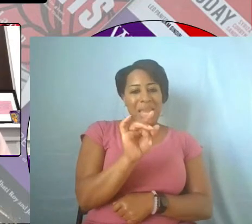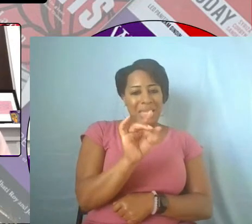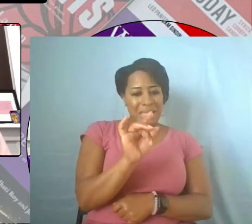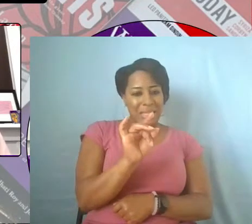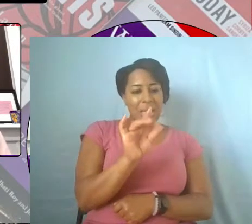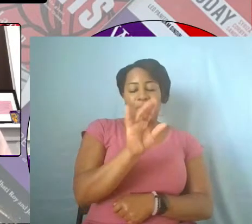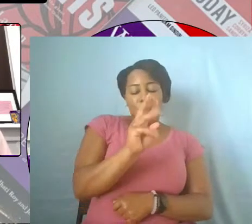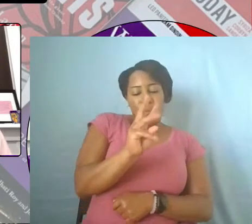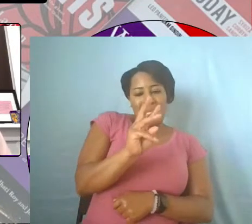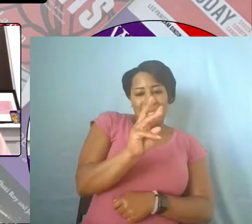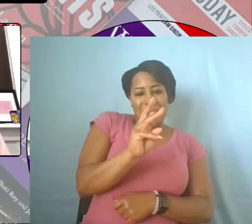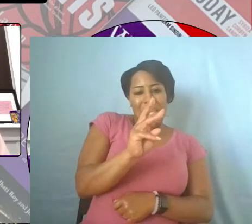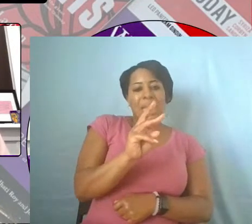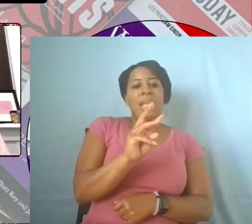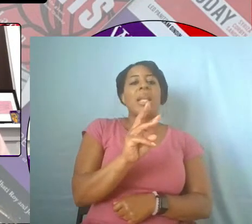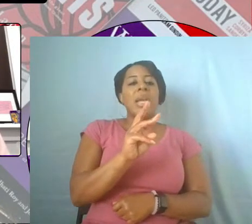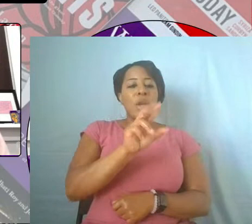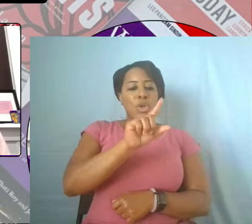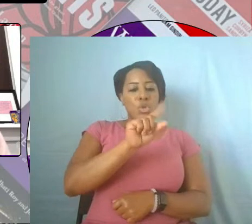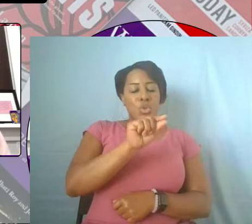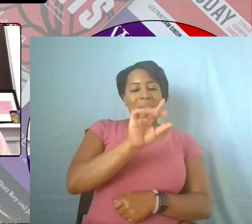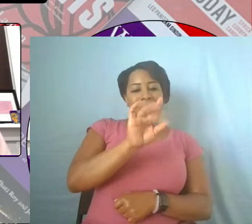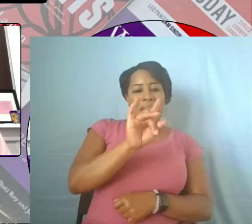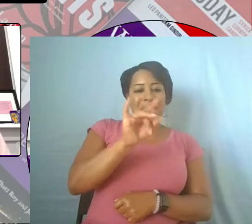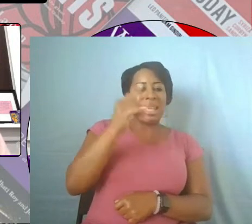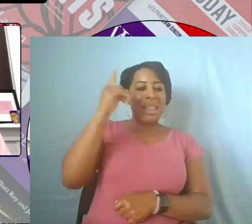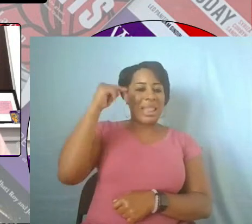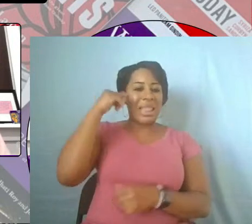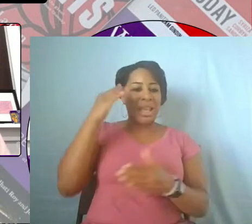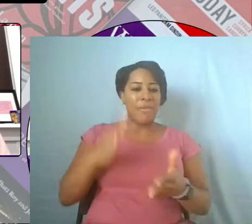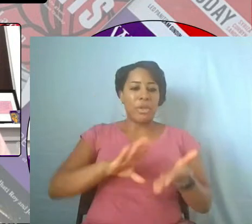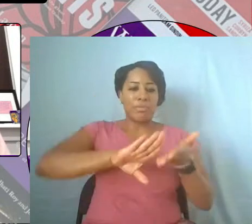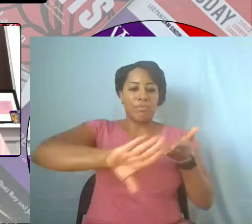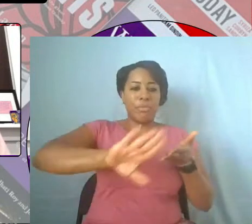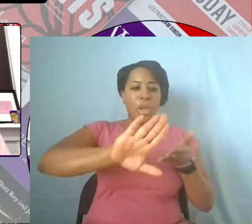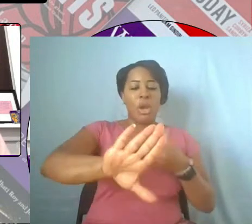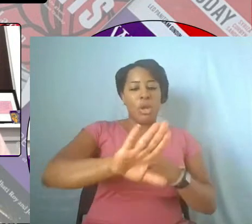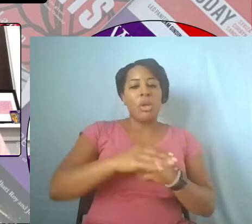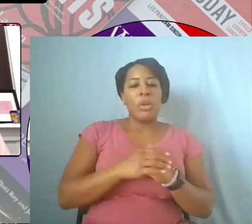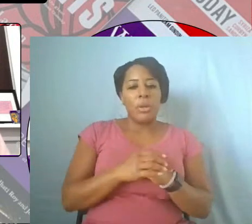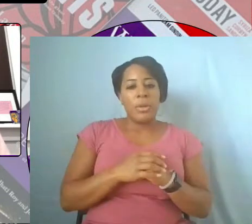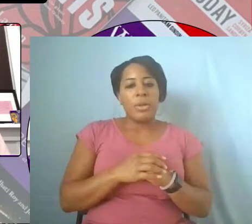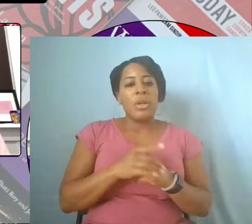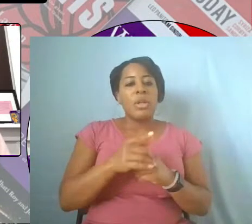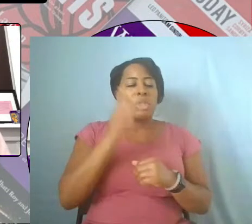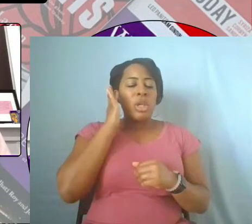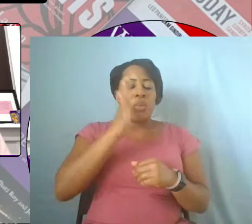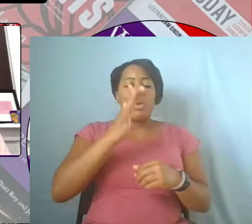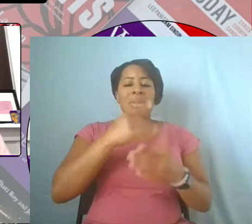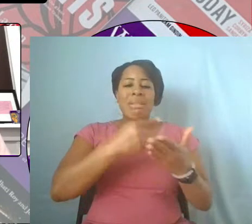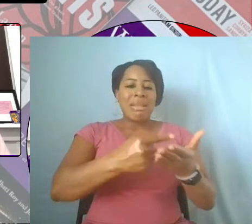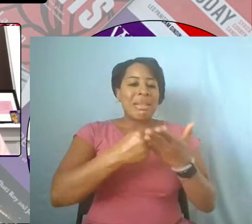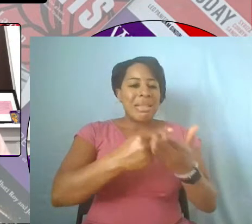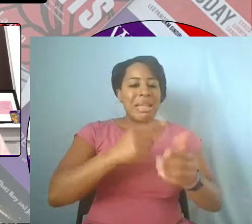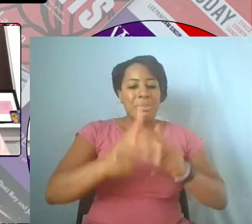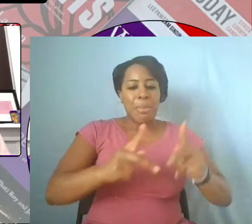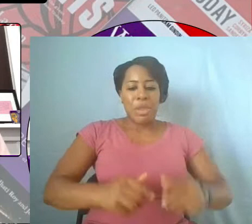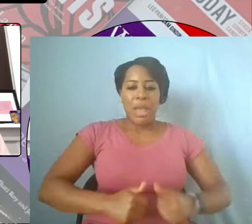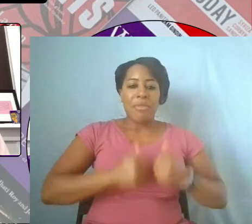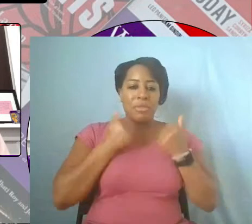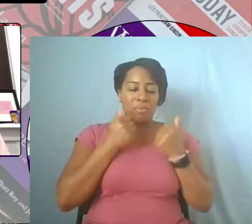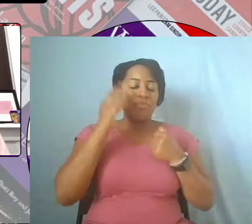share with us SNP's work to fight for survivors who've experienced gender violence and have also been criminalized by